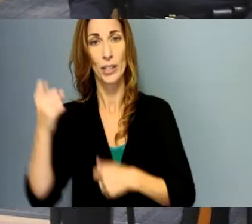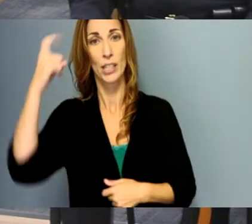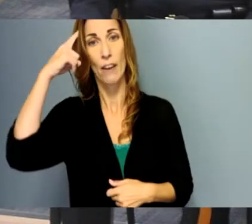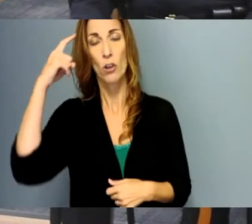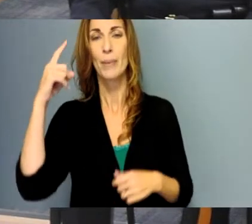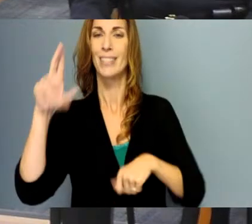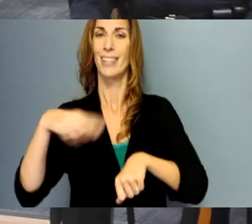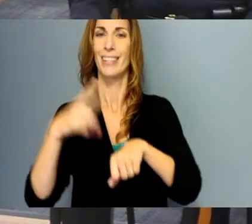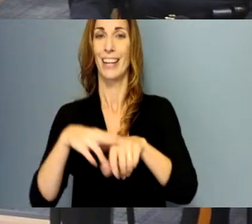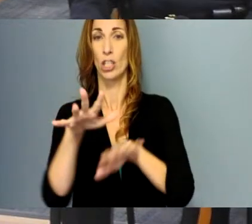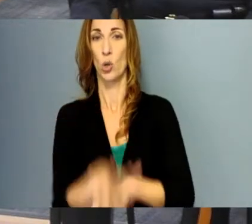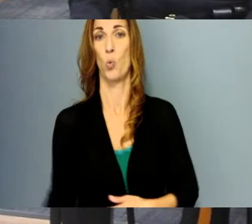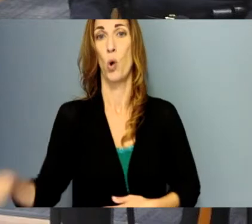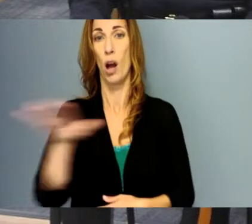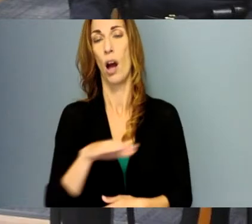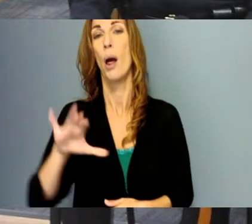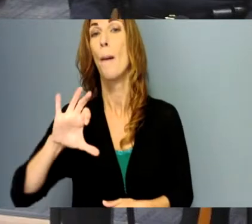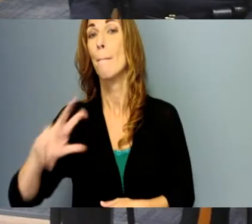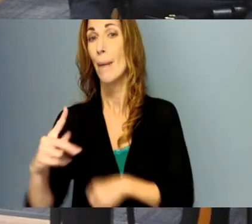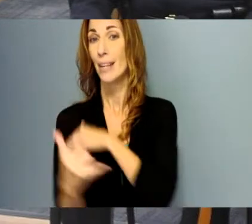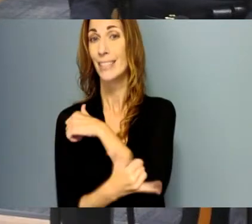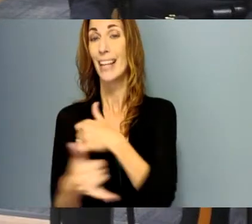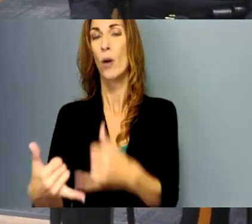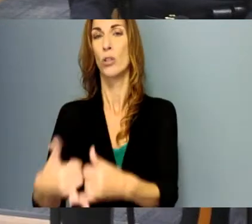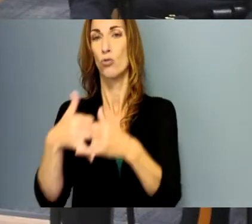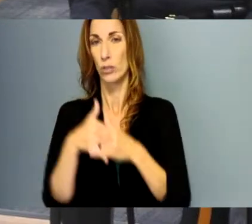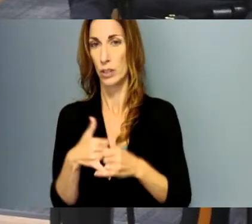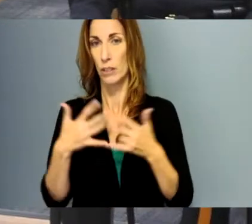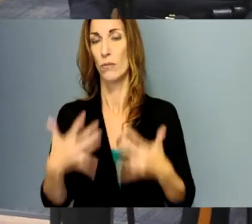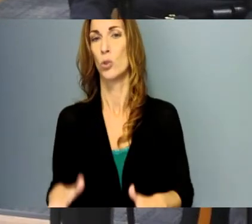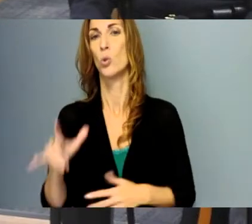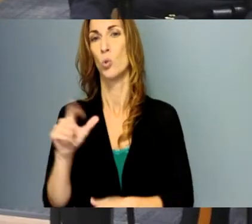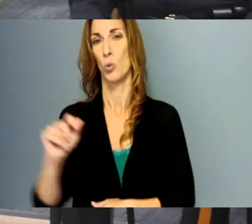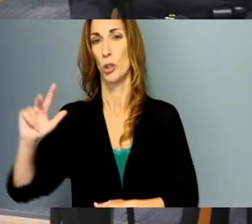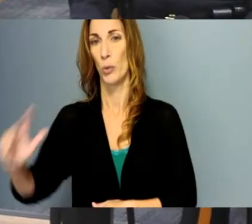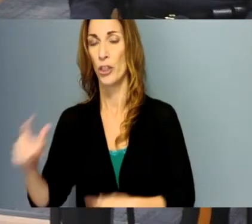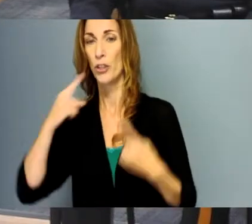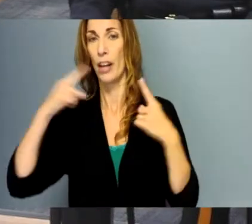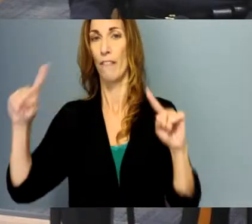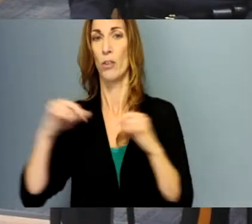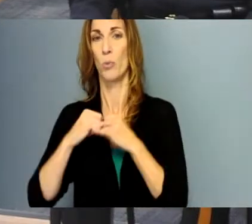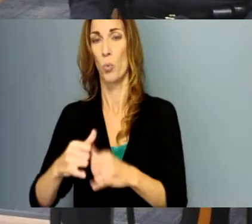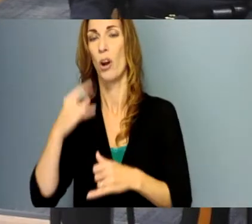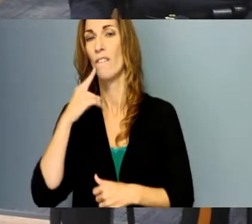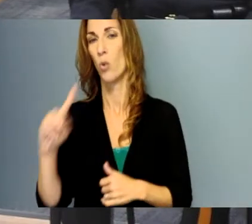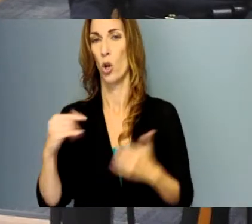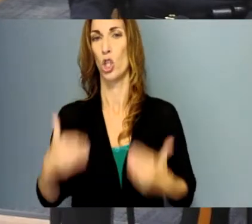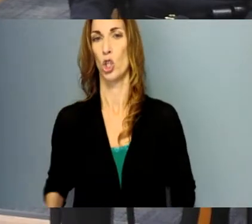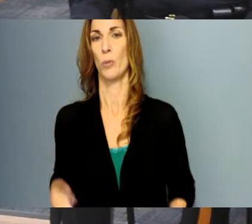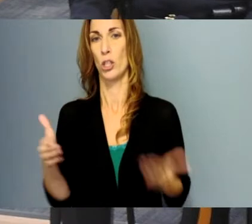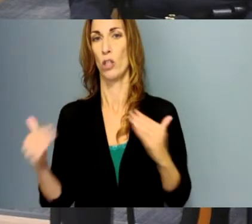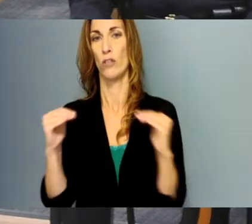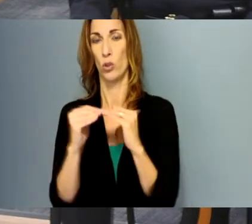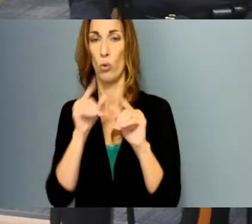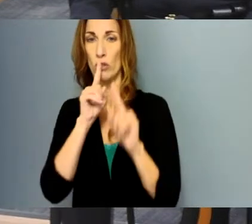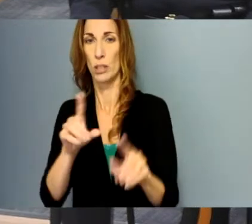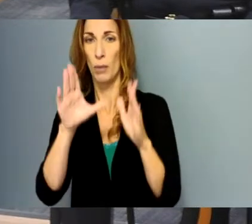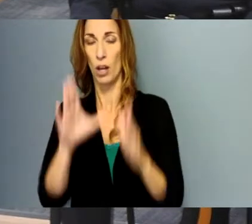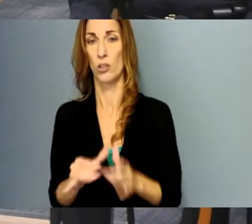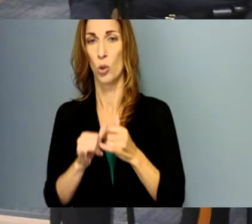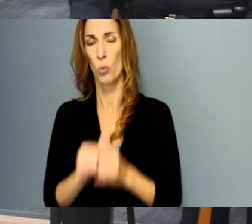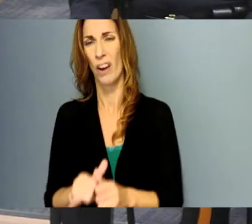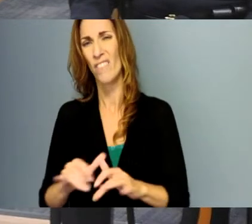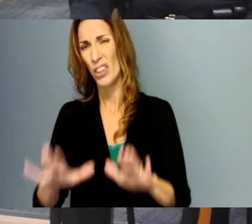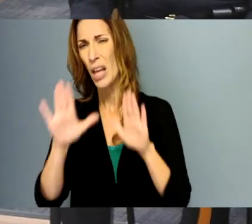nationwide. Bucks County received the 2023 Achievement Award for the Human Services Co-Responder Program for the amazing impact they